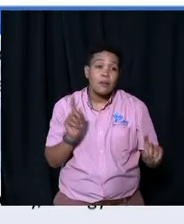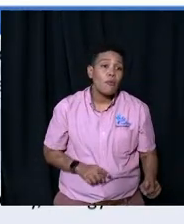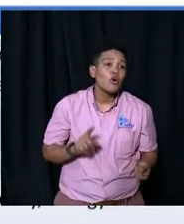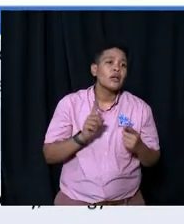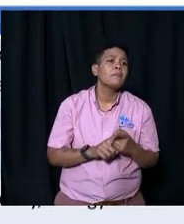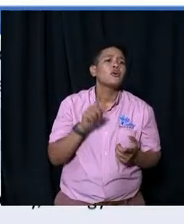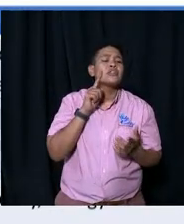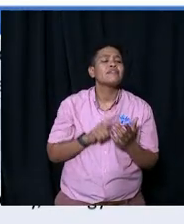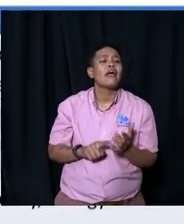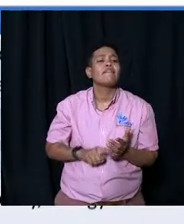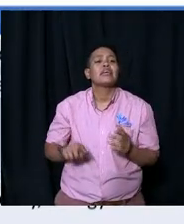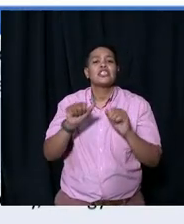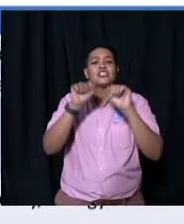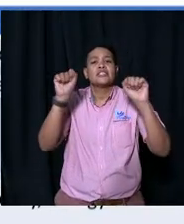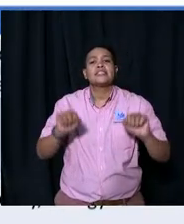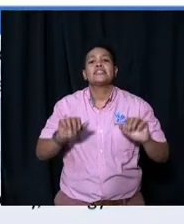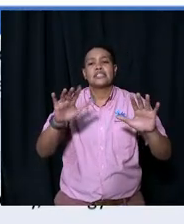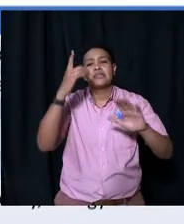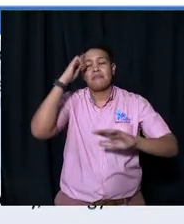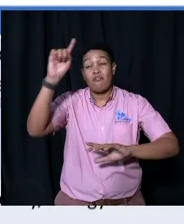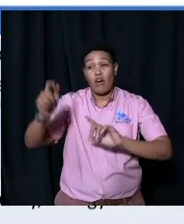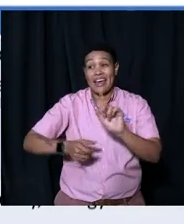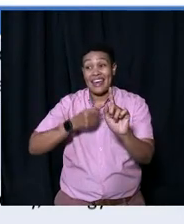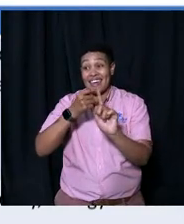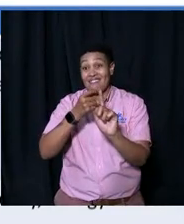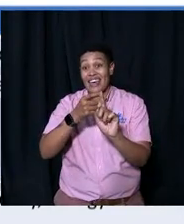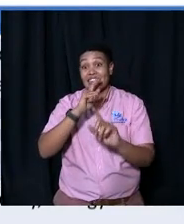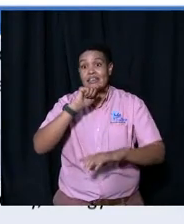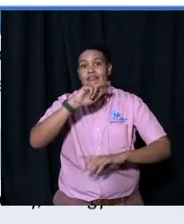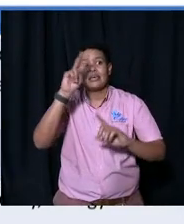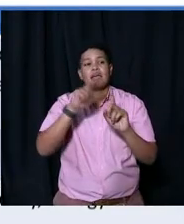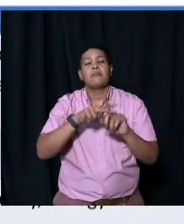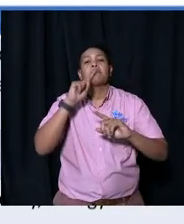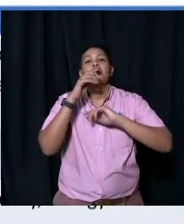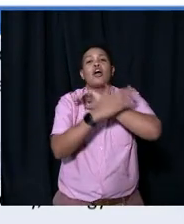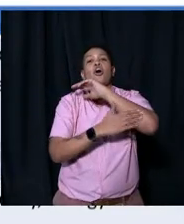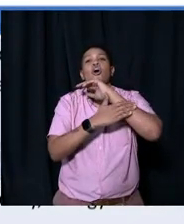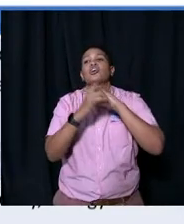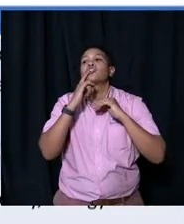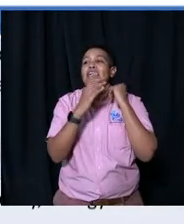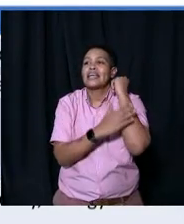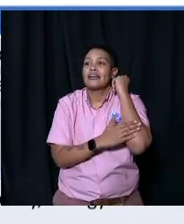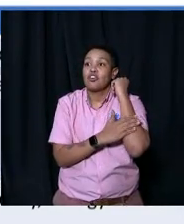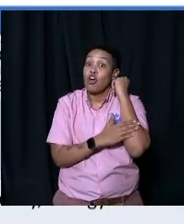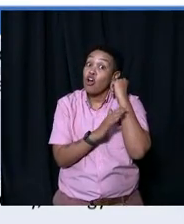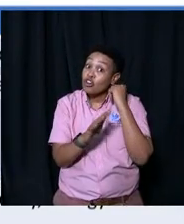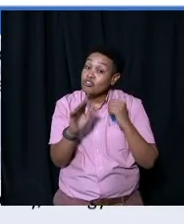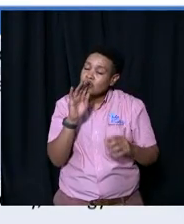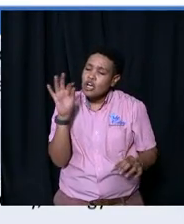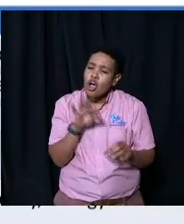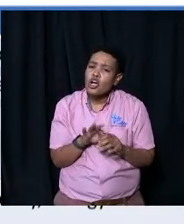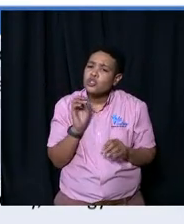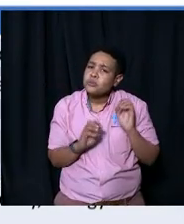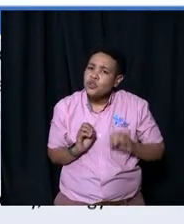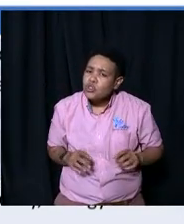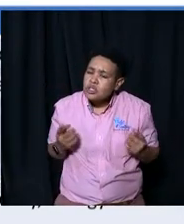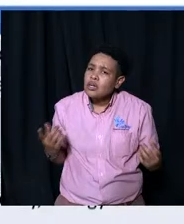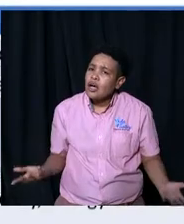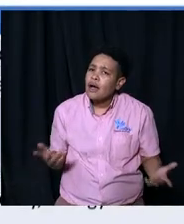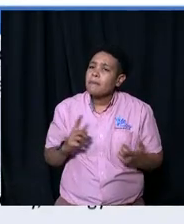and verification system for the effective implementation of the country's nationally determined contributions and